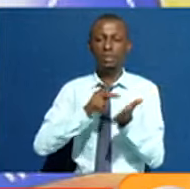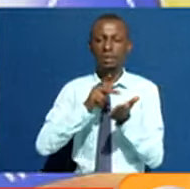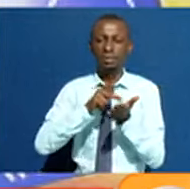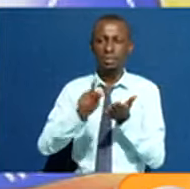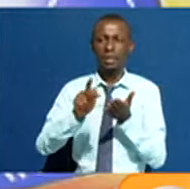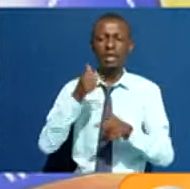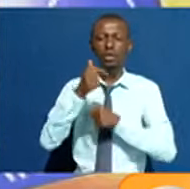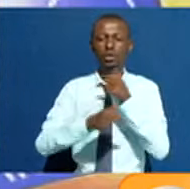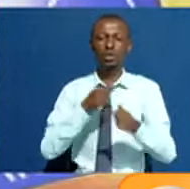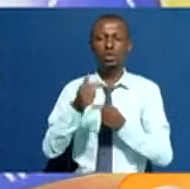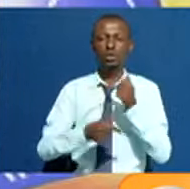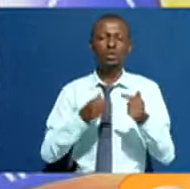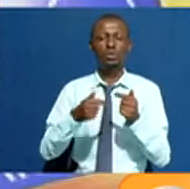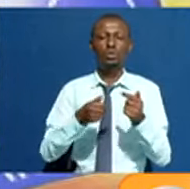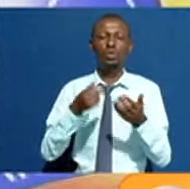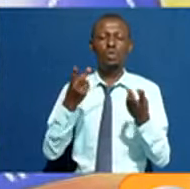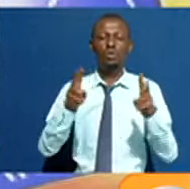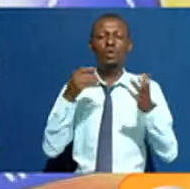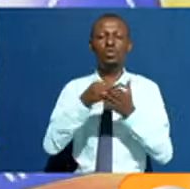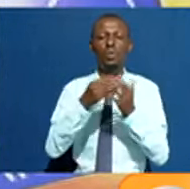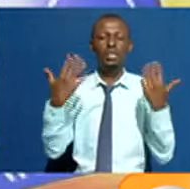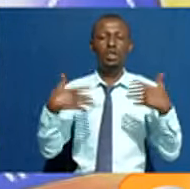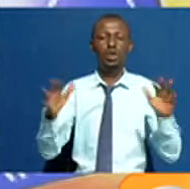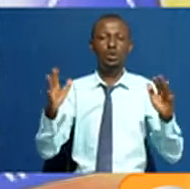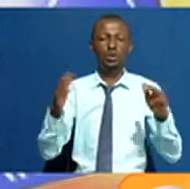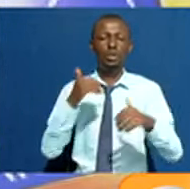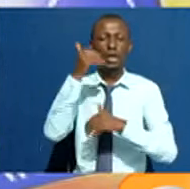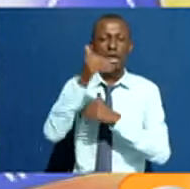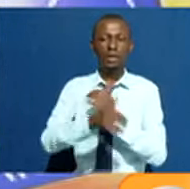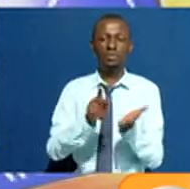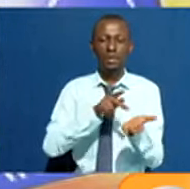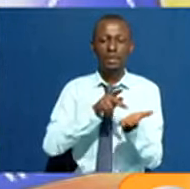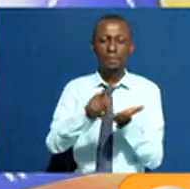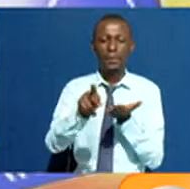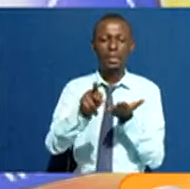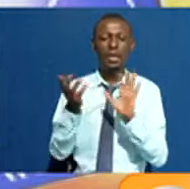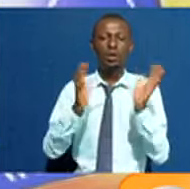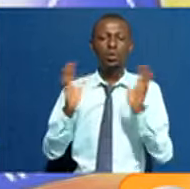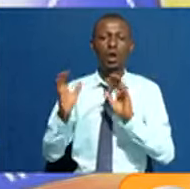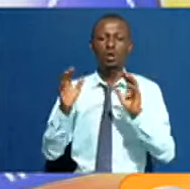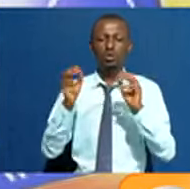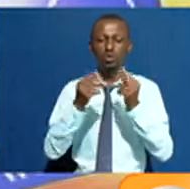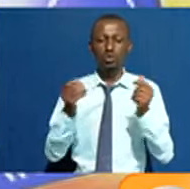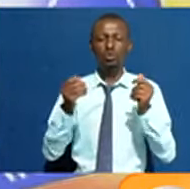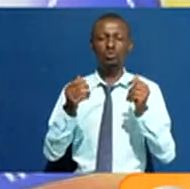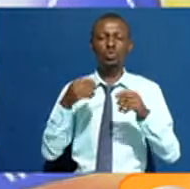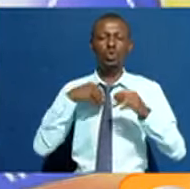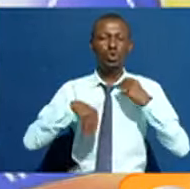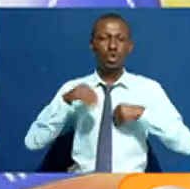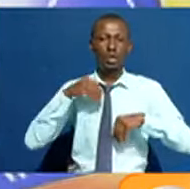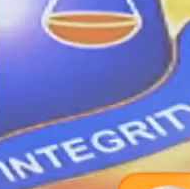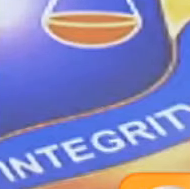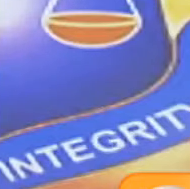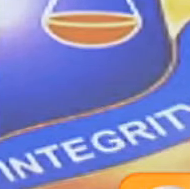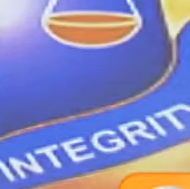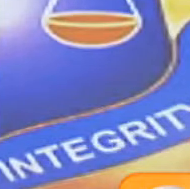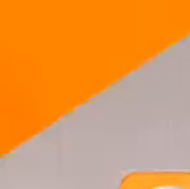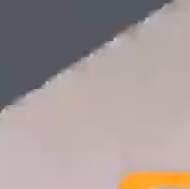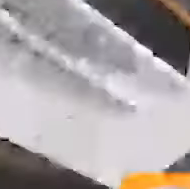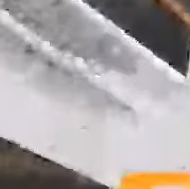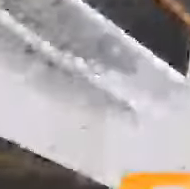the taxpayers continue to lose value for money despite paying for the watchdog. And that is my sense tonight.